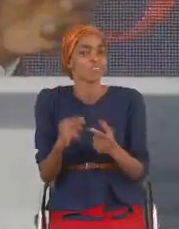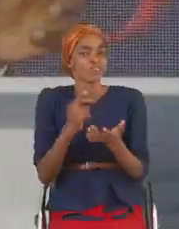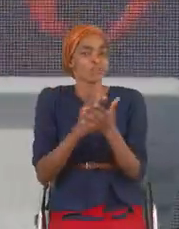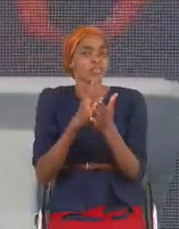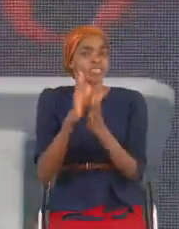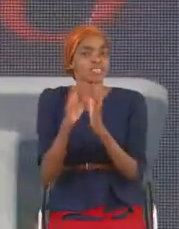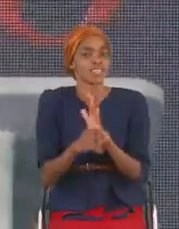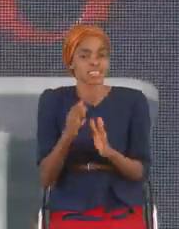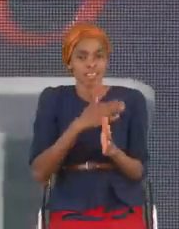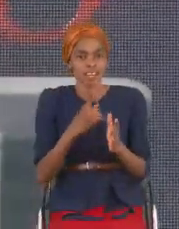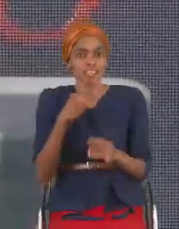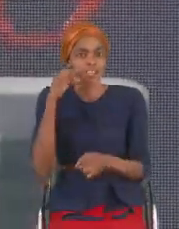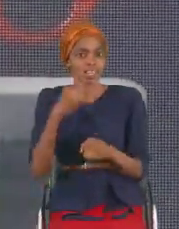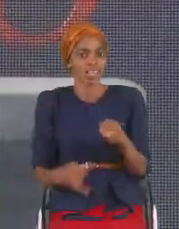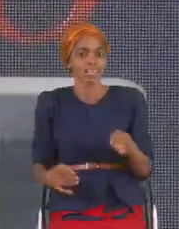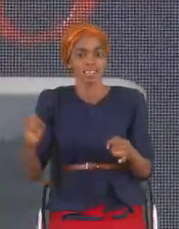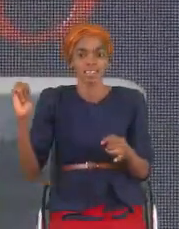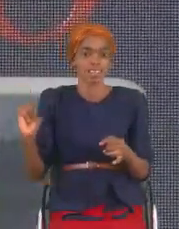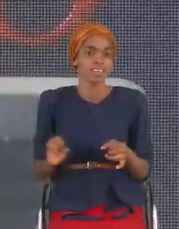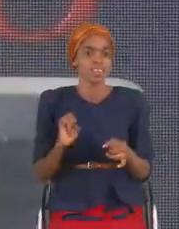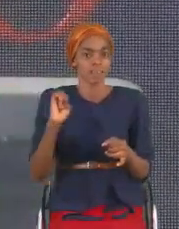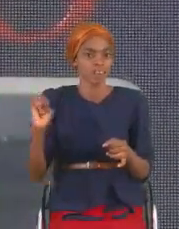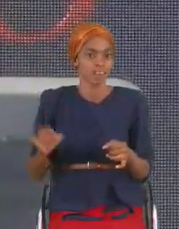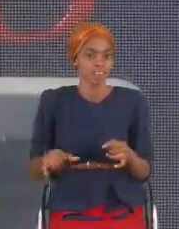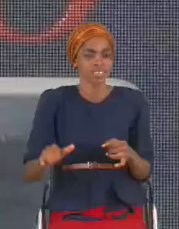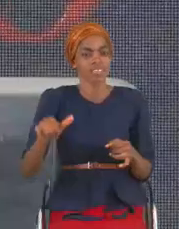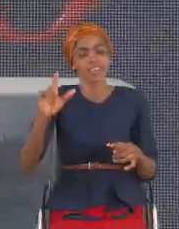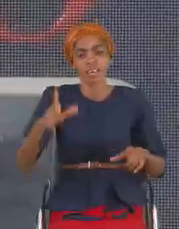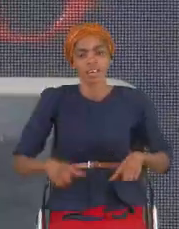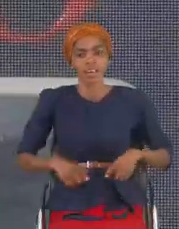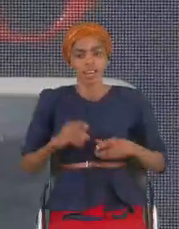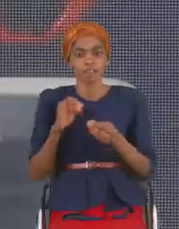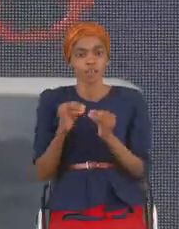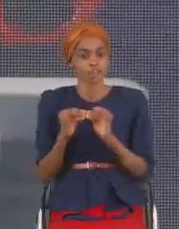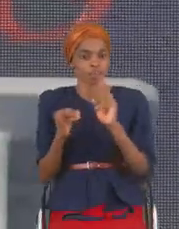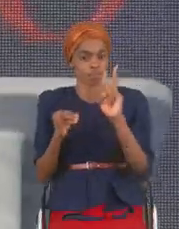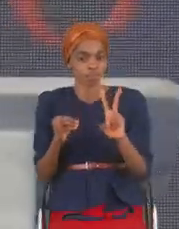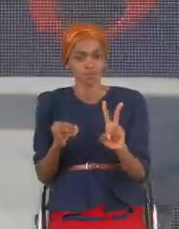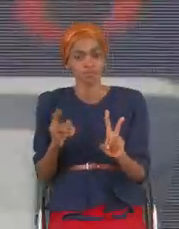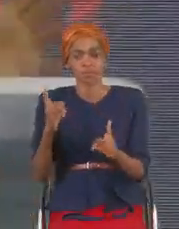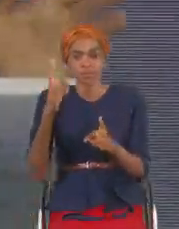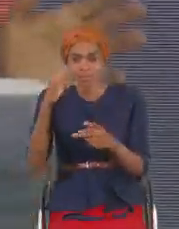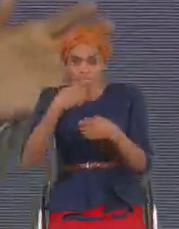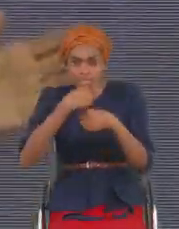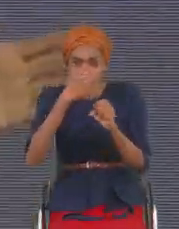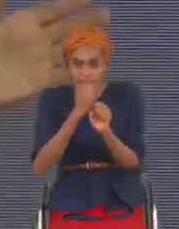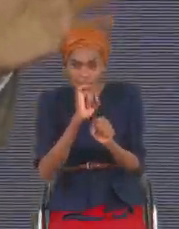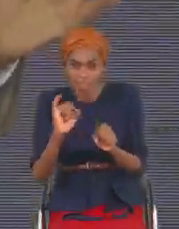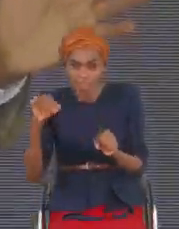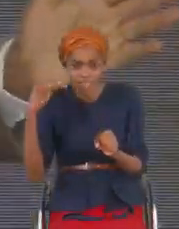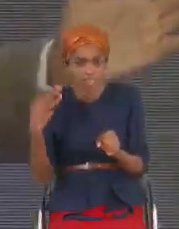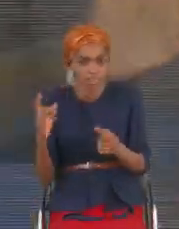holiness and the end, everlasting life. Number two, the making of the sick.